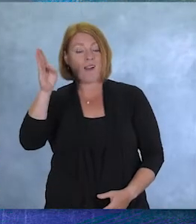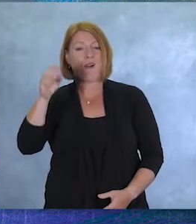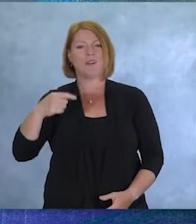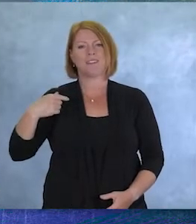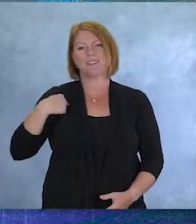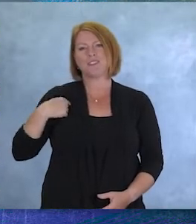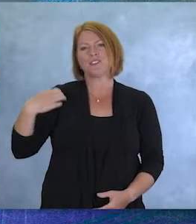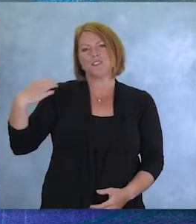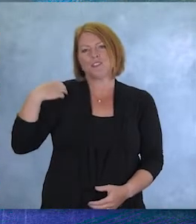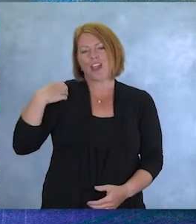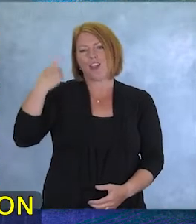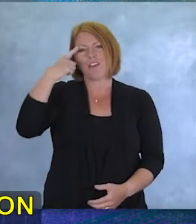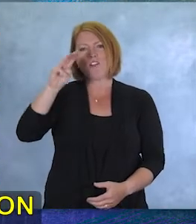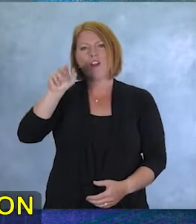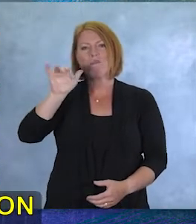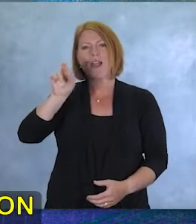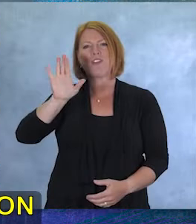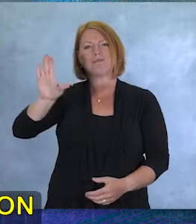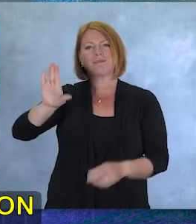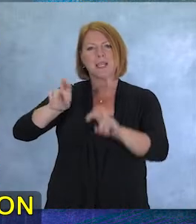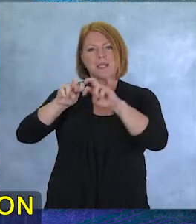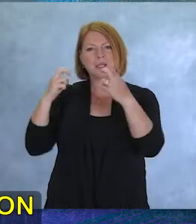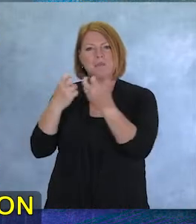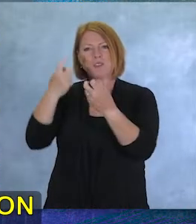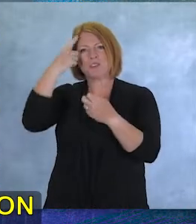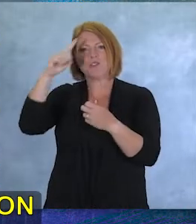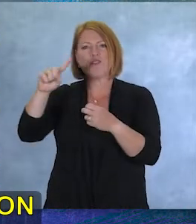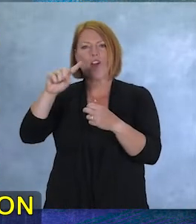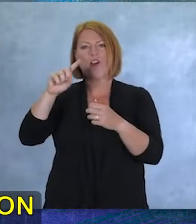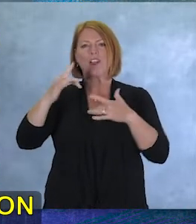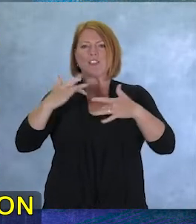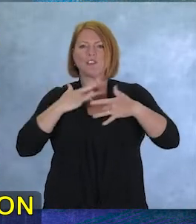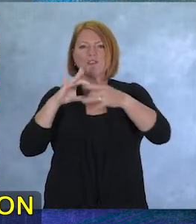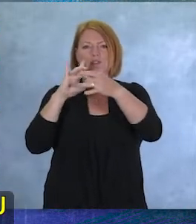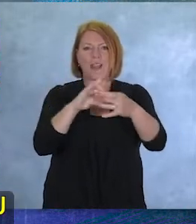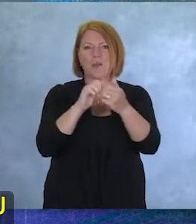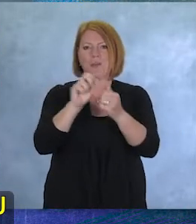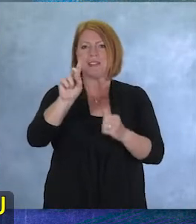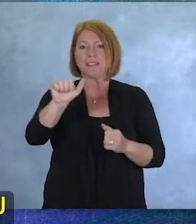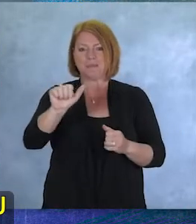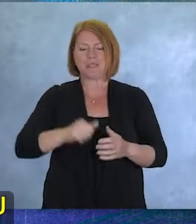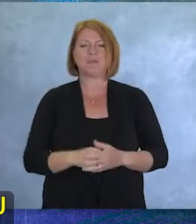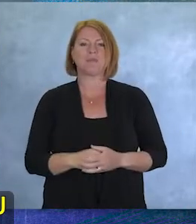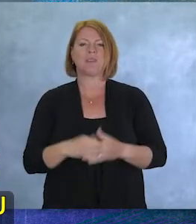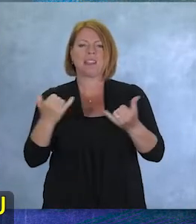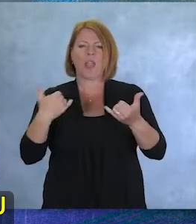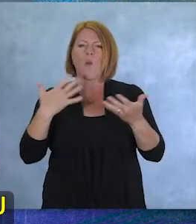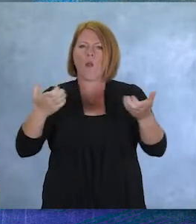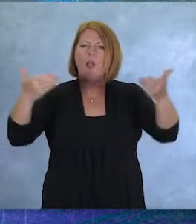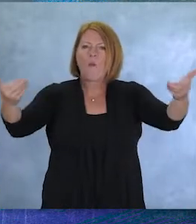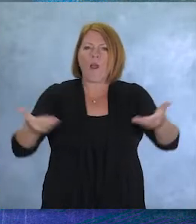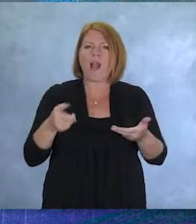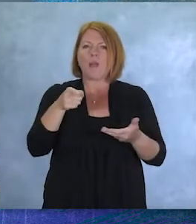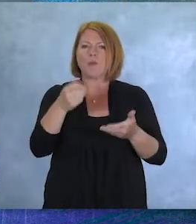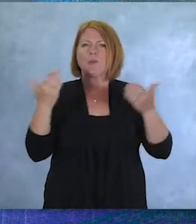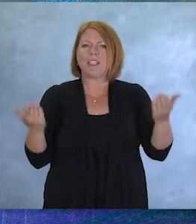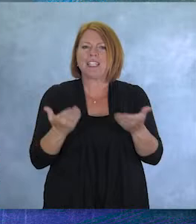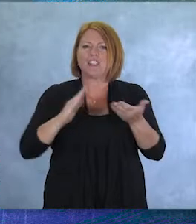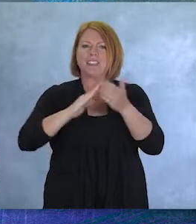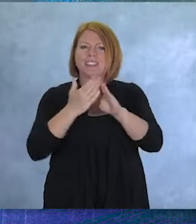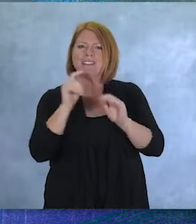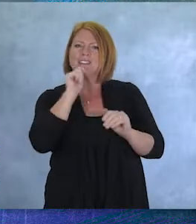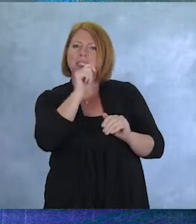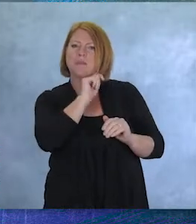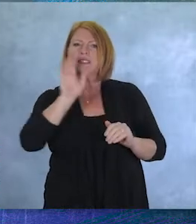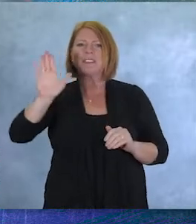Hello, I am Dr. Catherine Schmidt, Chair of the Mayor's Commission on Disability Concerns. I would like to welcome you to the City of Tempe Annual